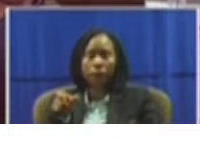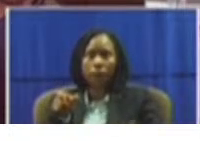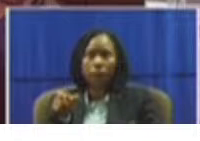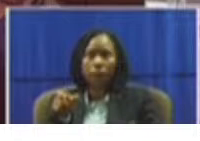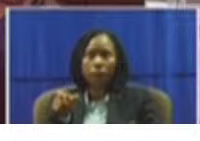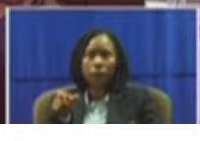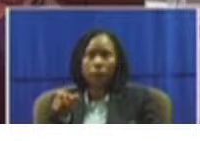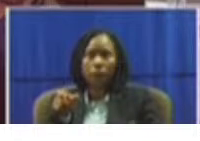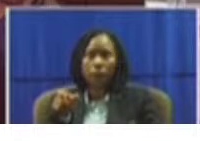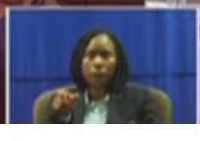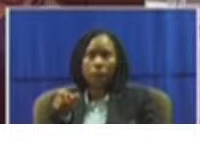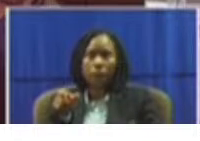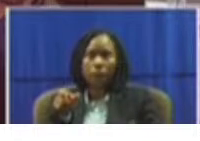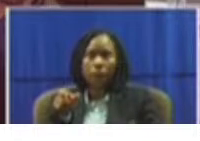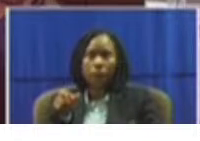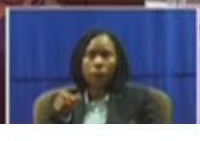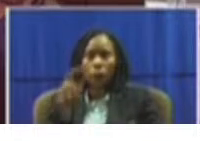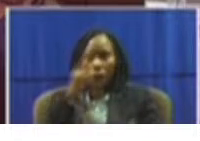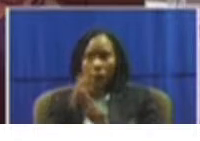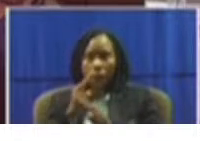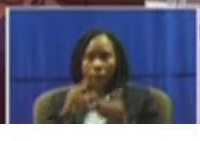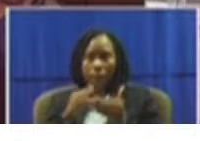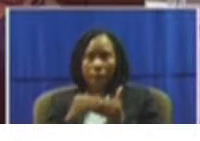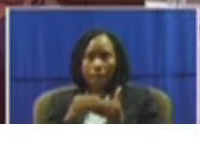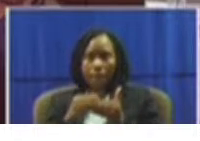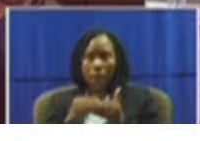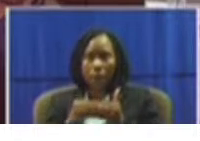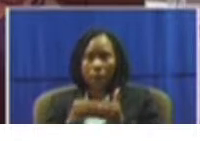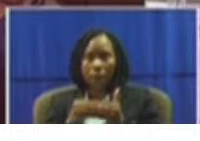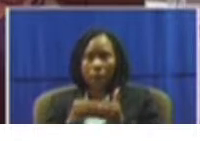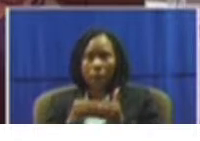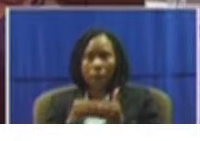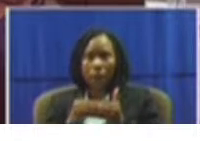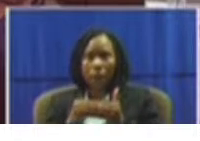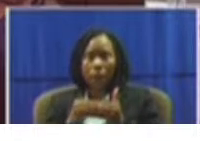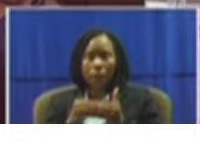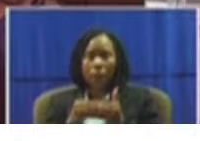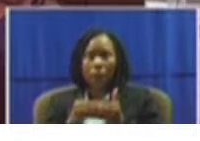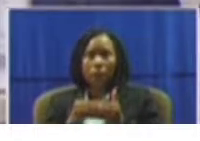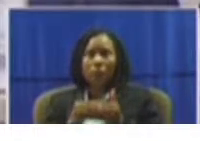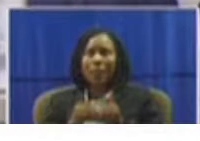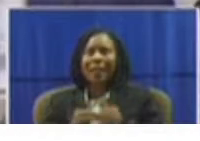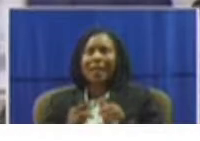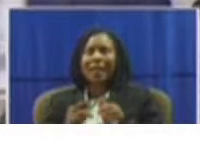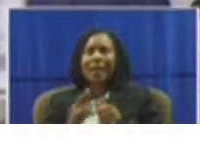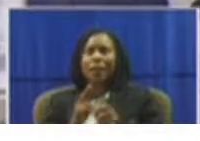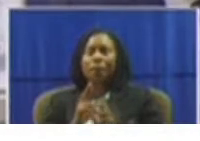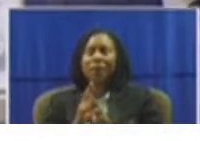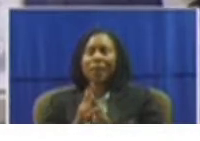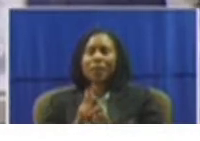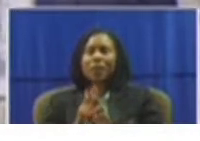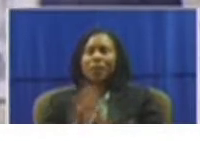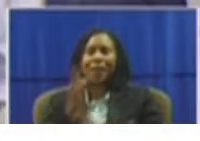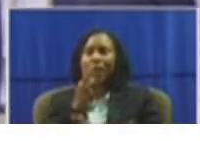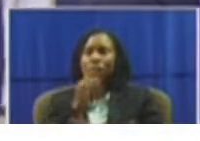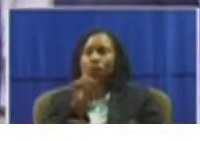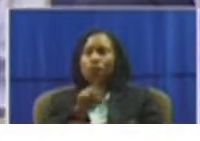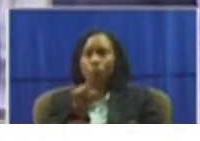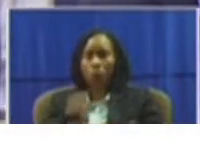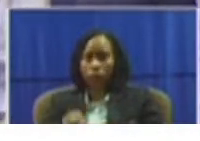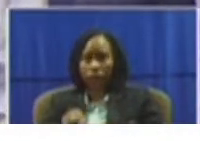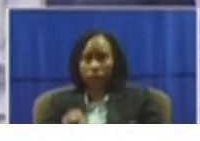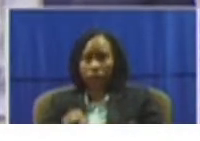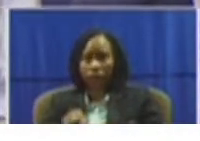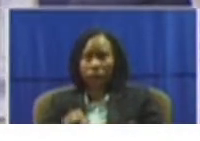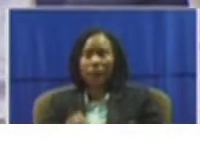the Honourable Member is misrepresenting you. the fact is